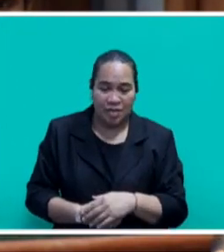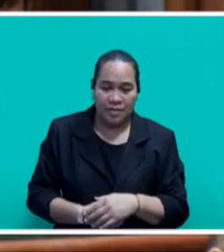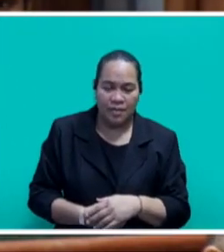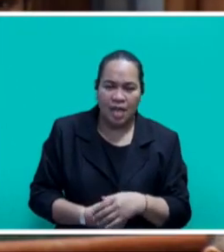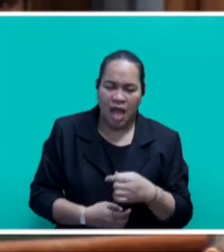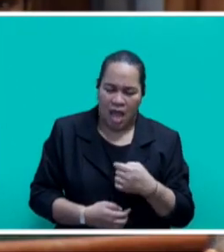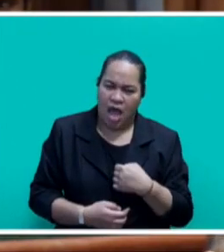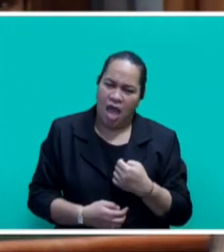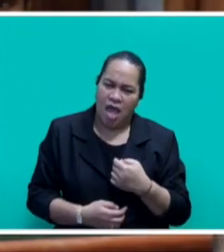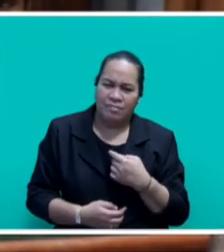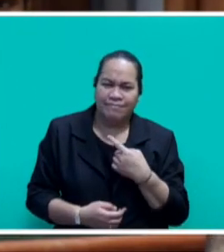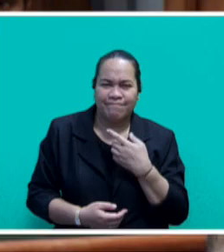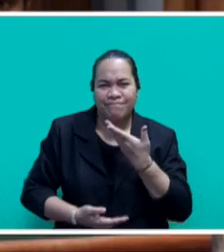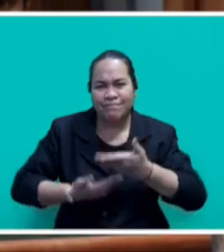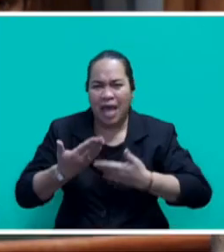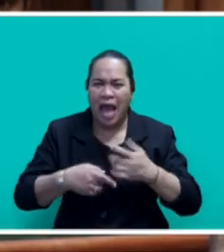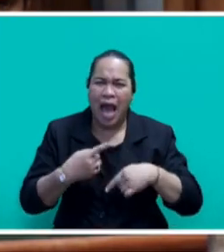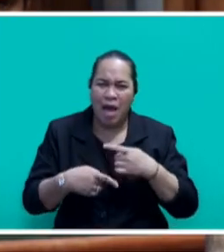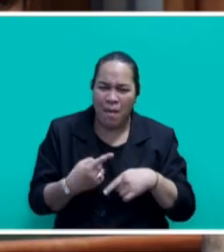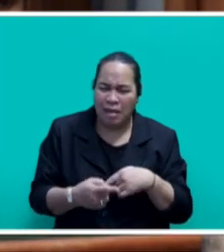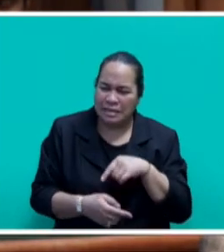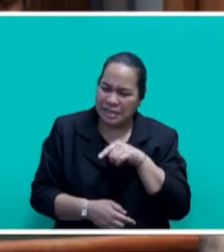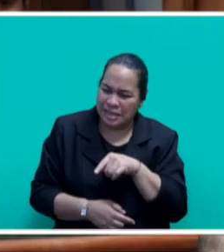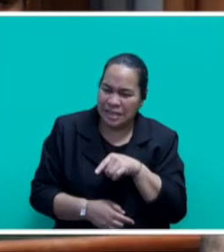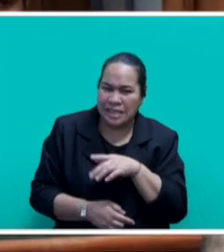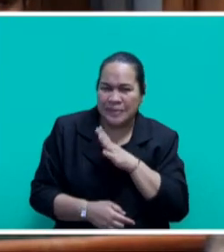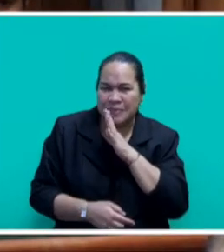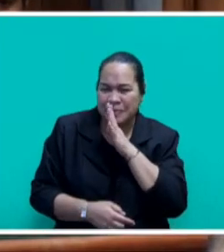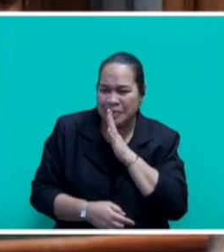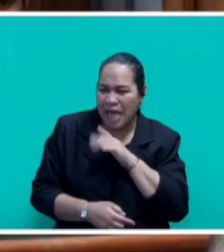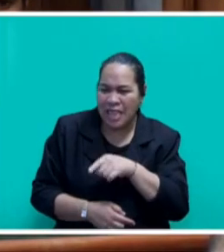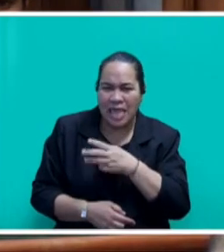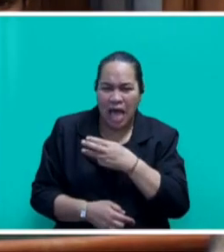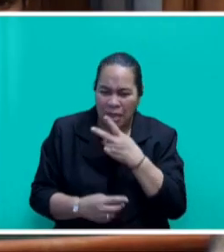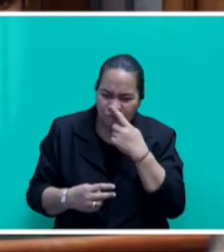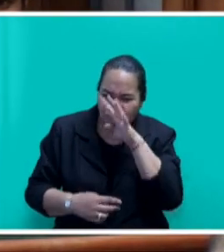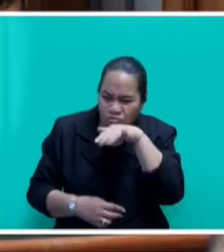state of the Ministry's